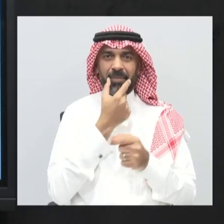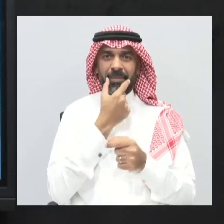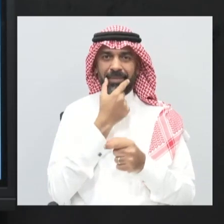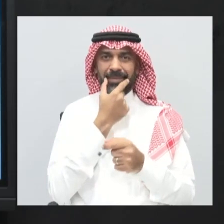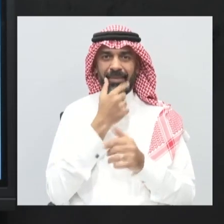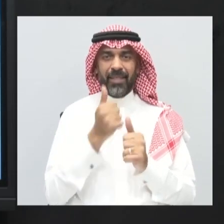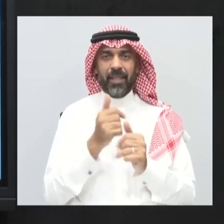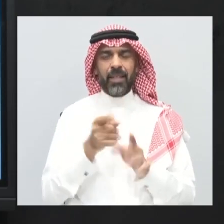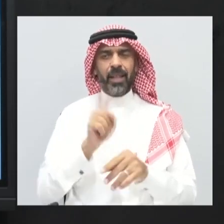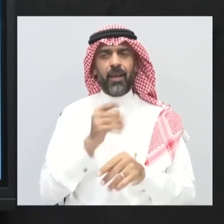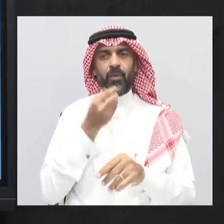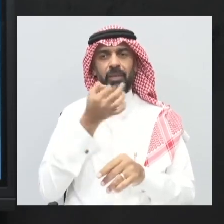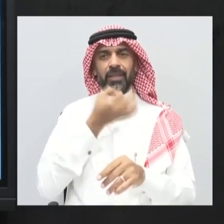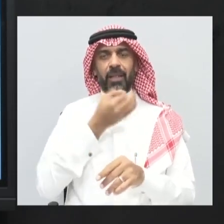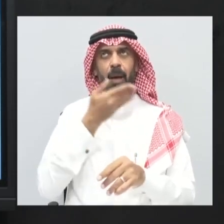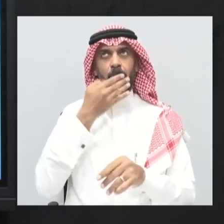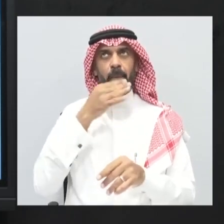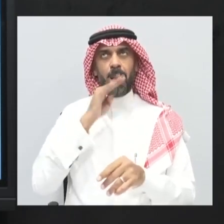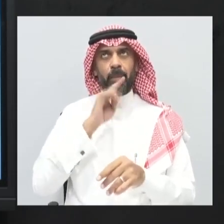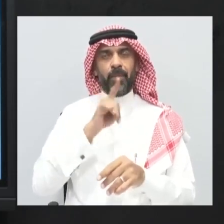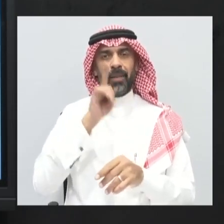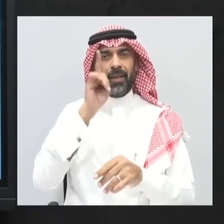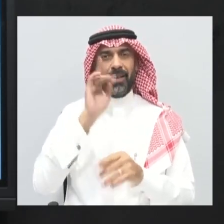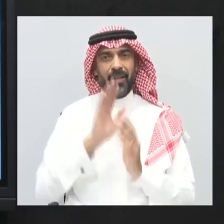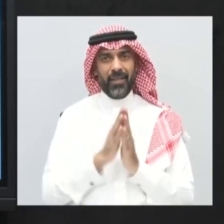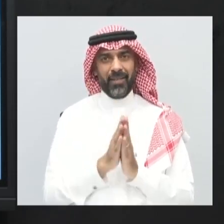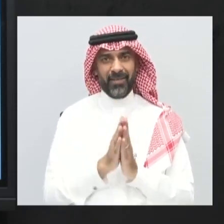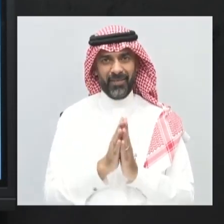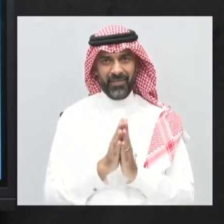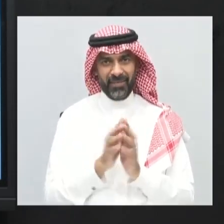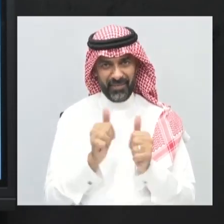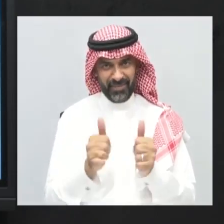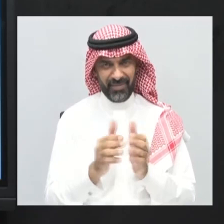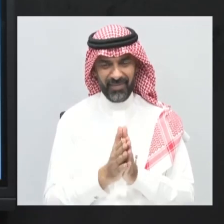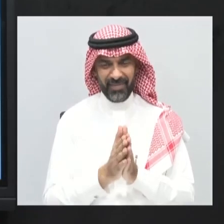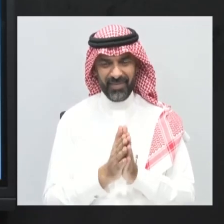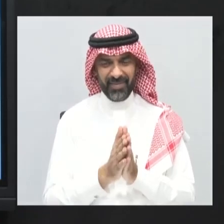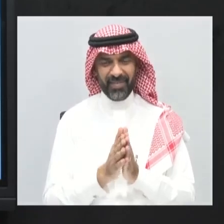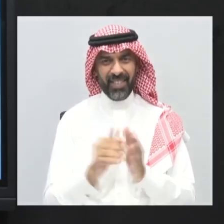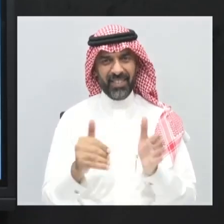say Alhamdulillah, we start our day with a smile.